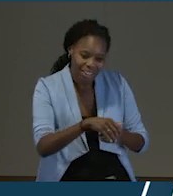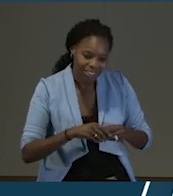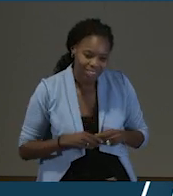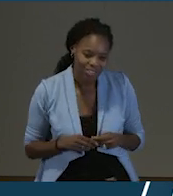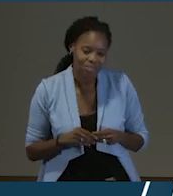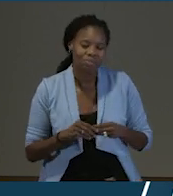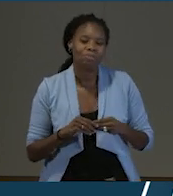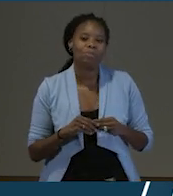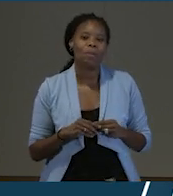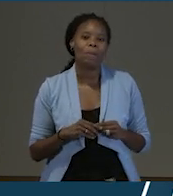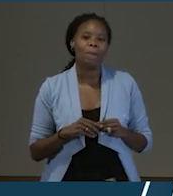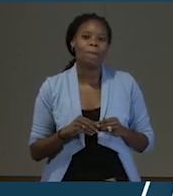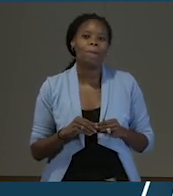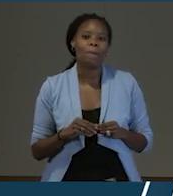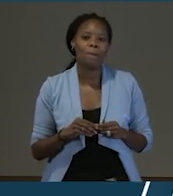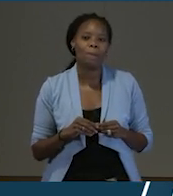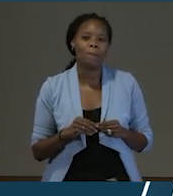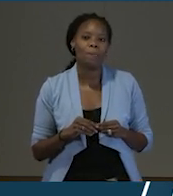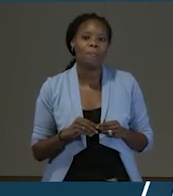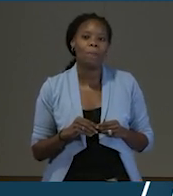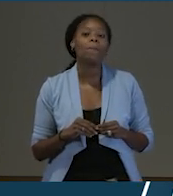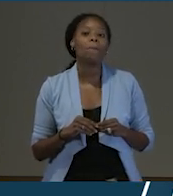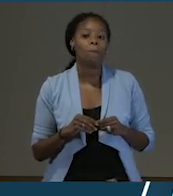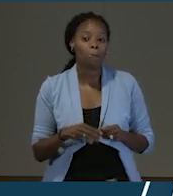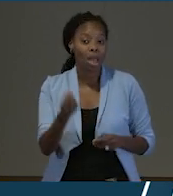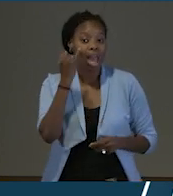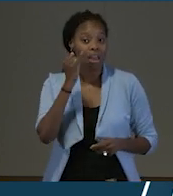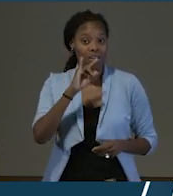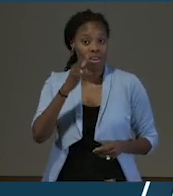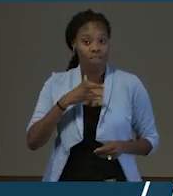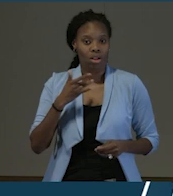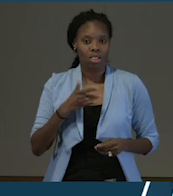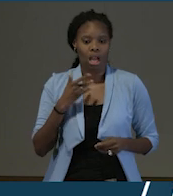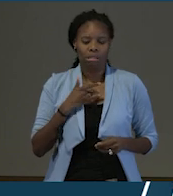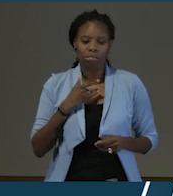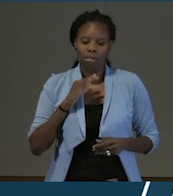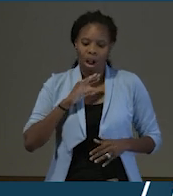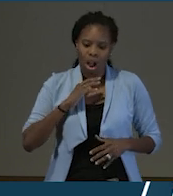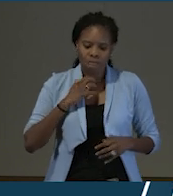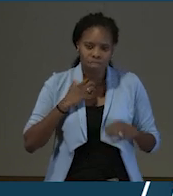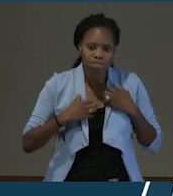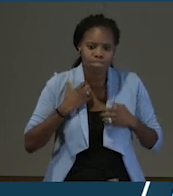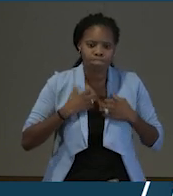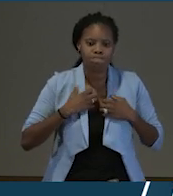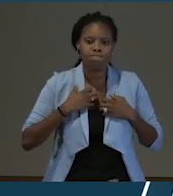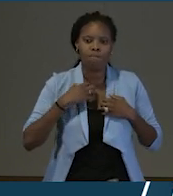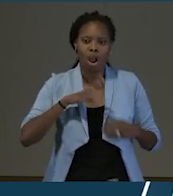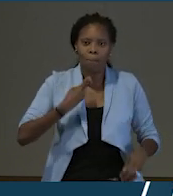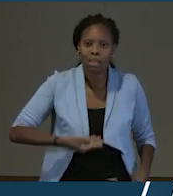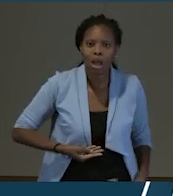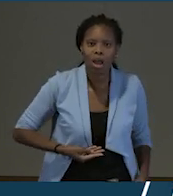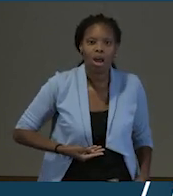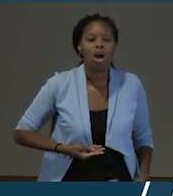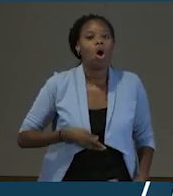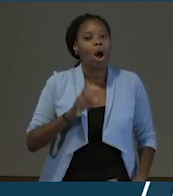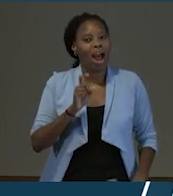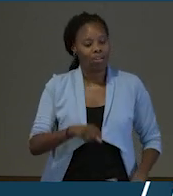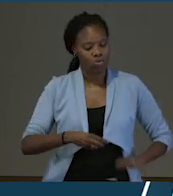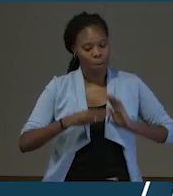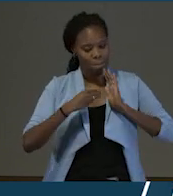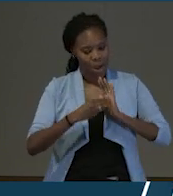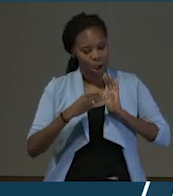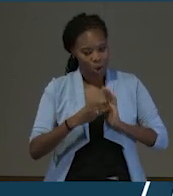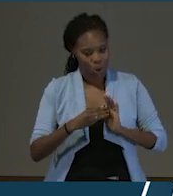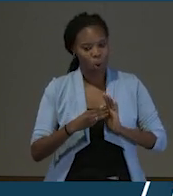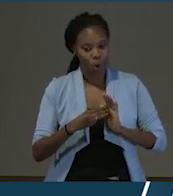Now, in cases where the child is dysregulated and their anger or frustration has escalated, we need to model that self-regulation. Like I said,